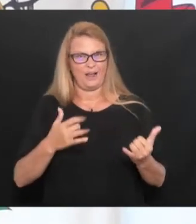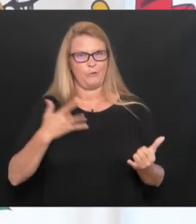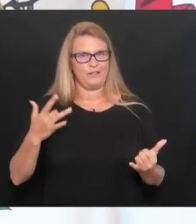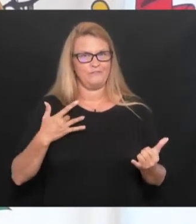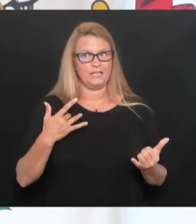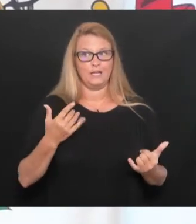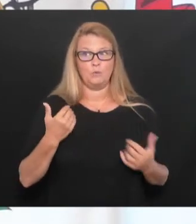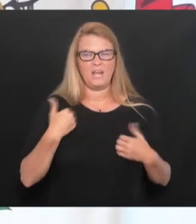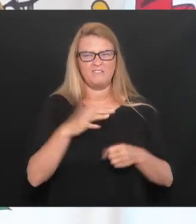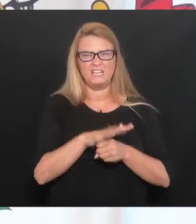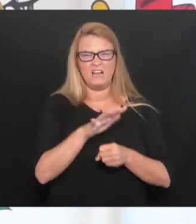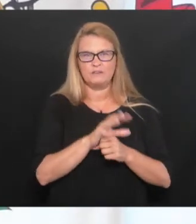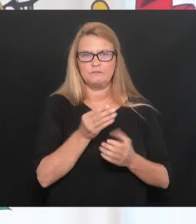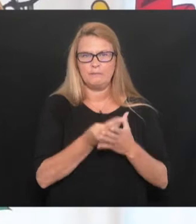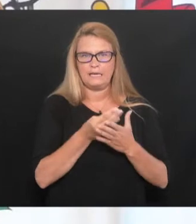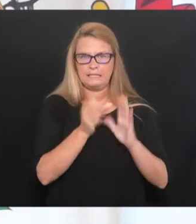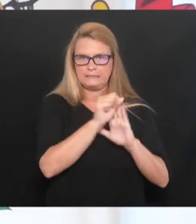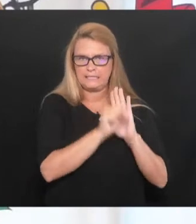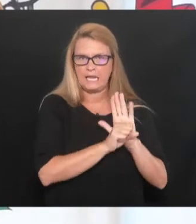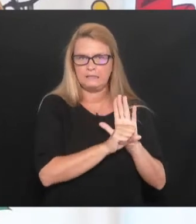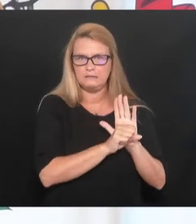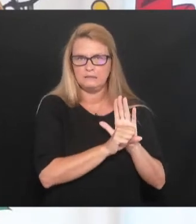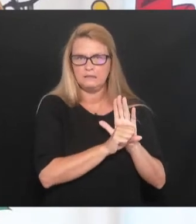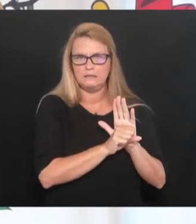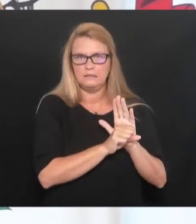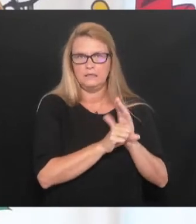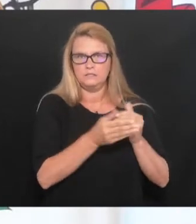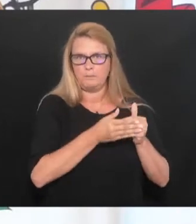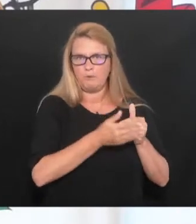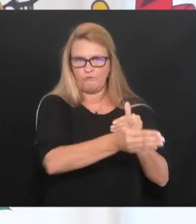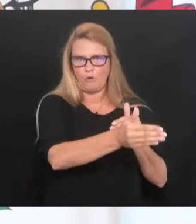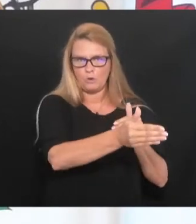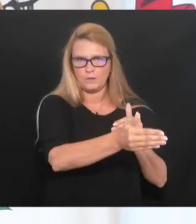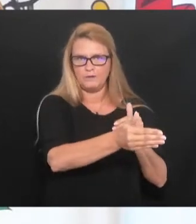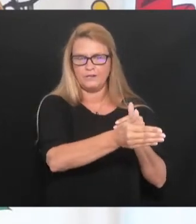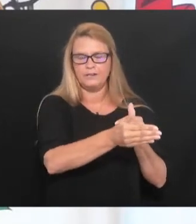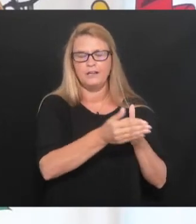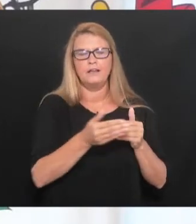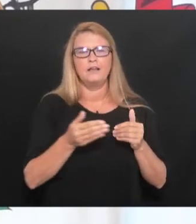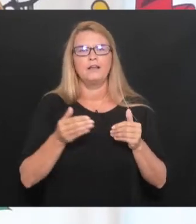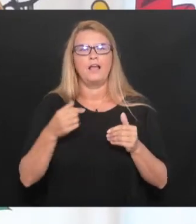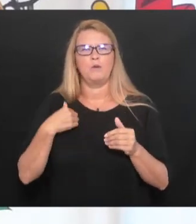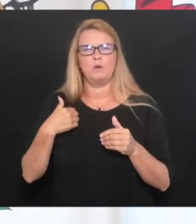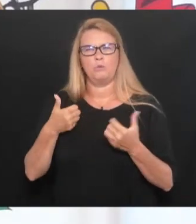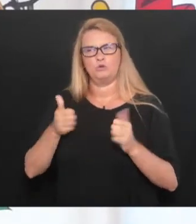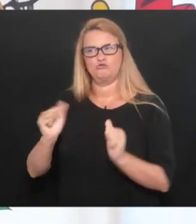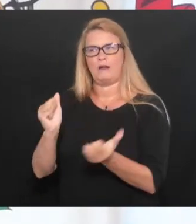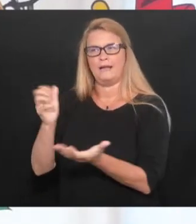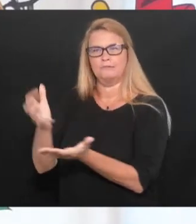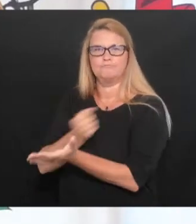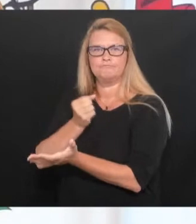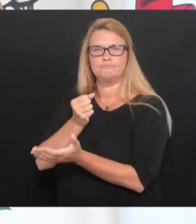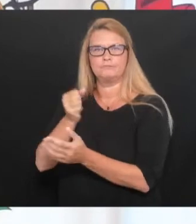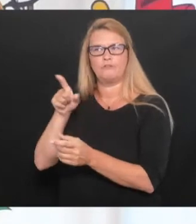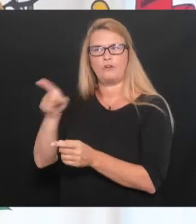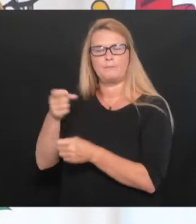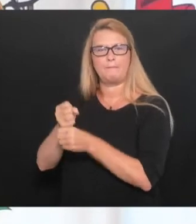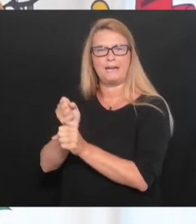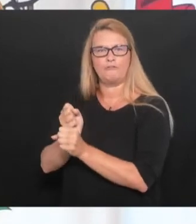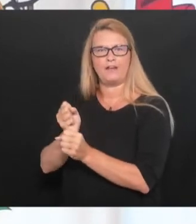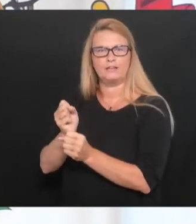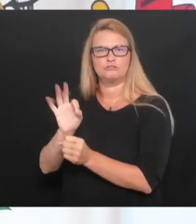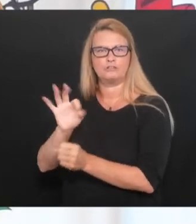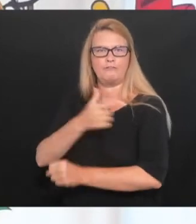the monies to be able to move forward, and then we'll also try to tap into the manufacturers as well.